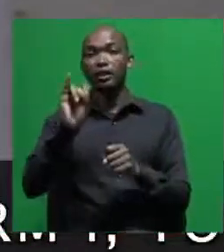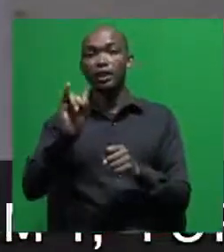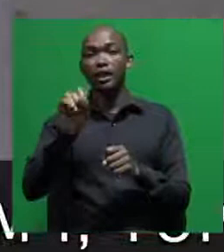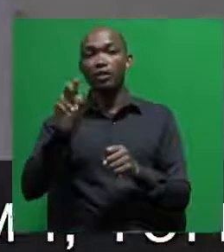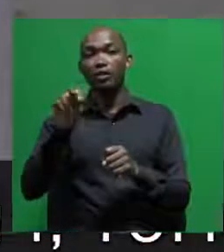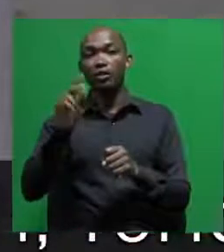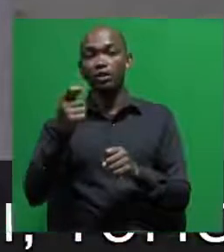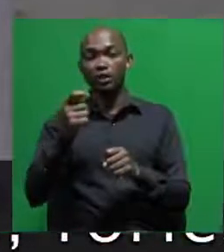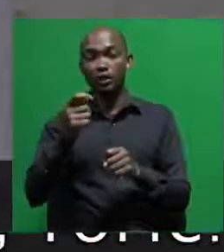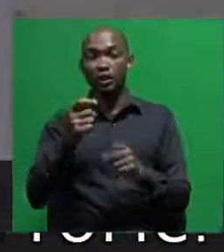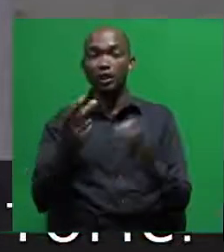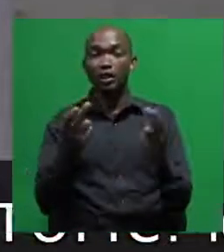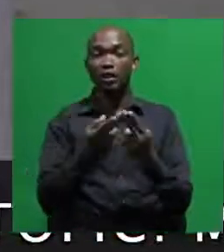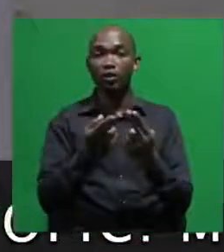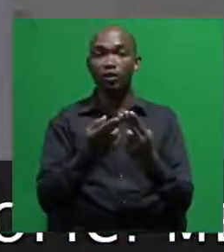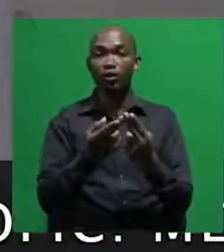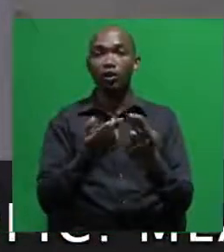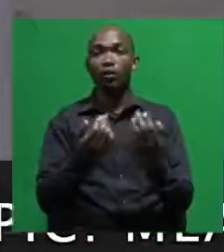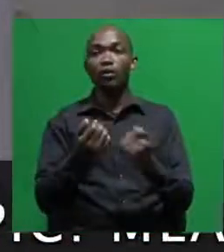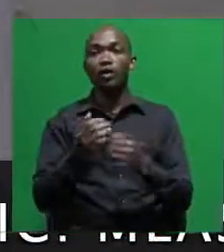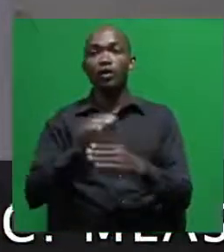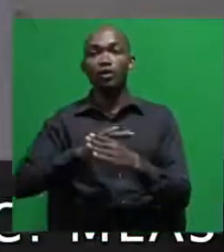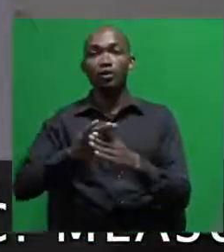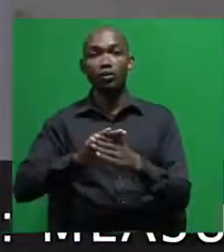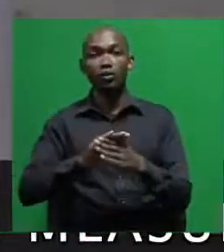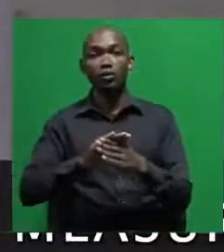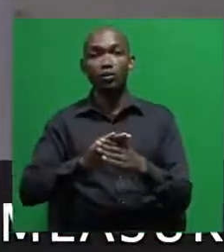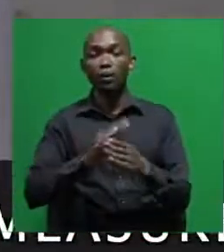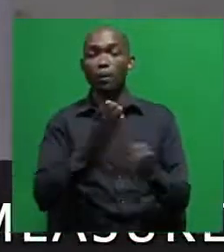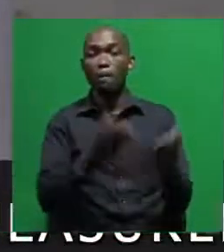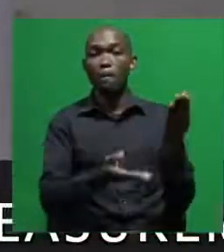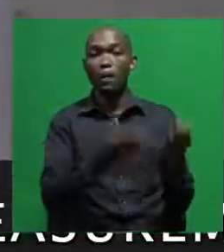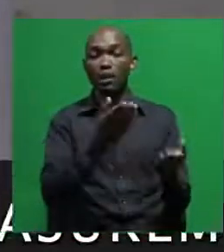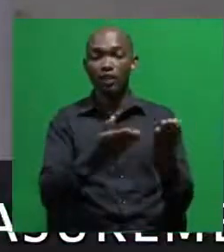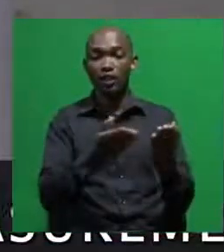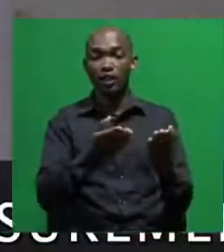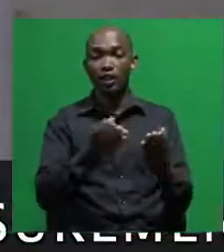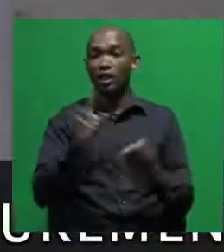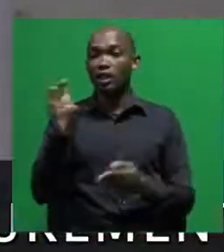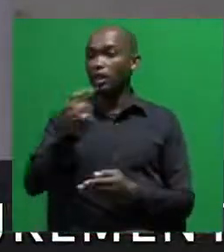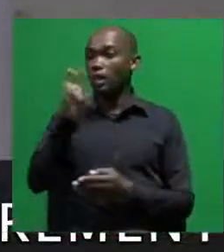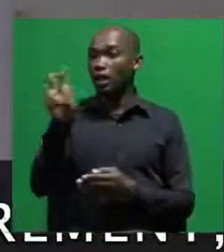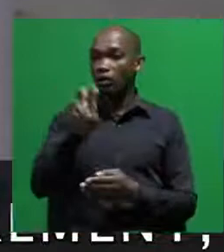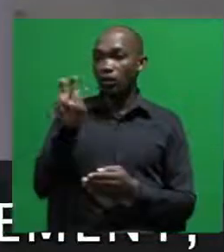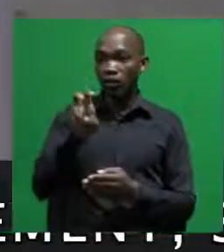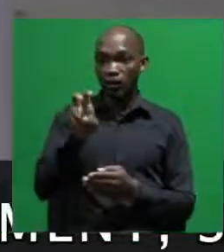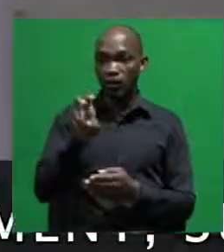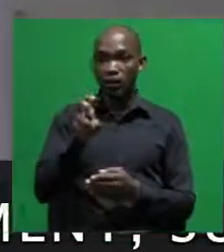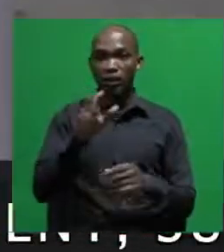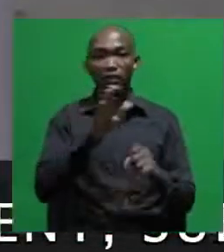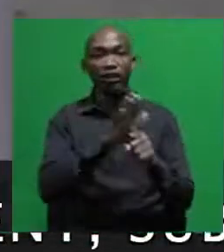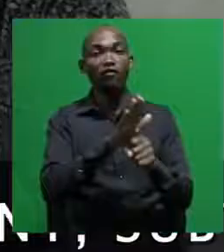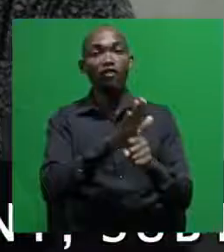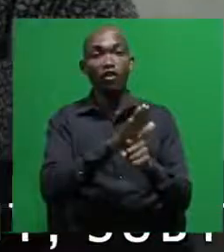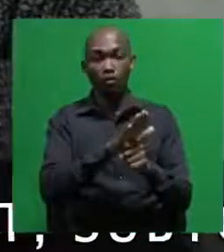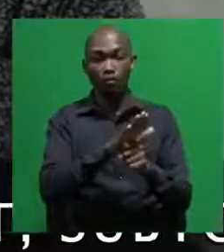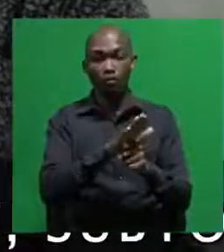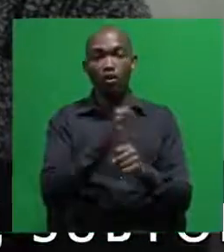to measure and calculate the volume of the regular object. So